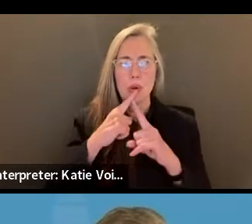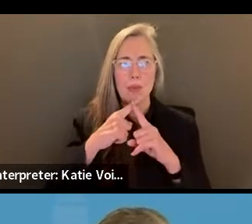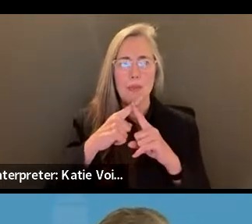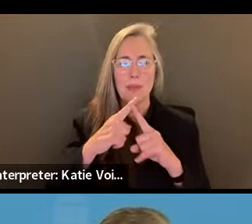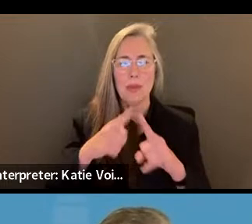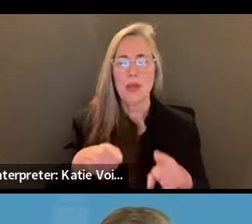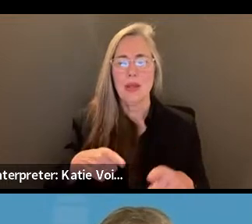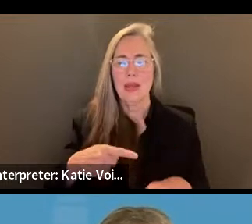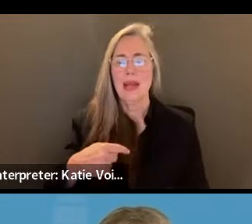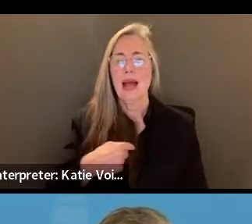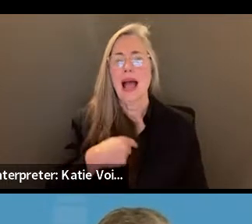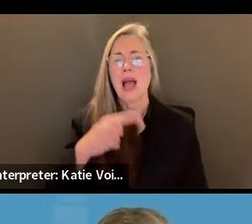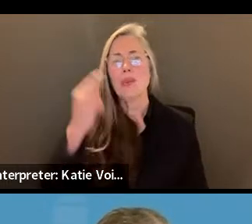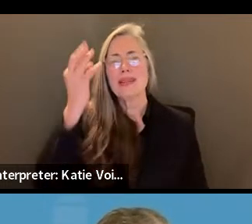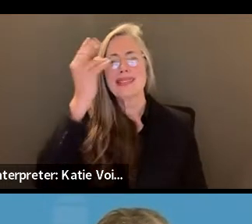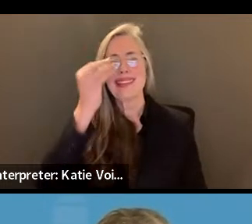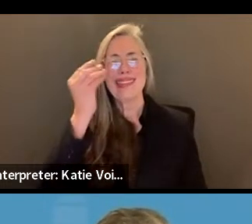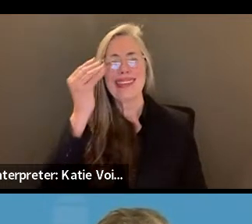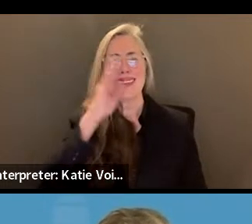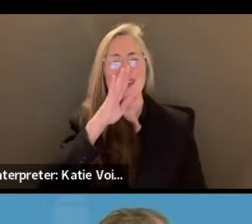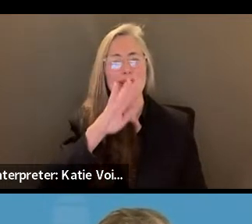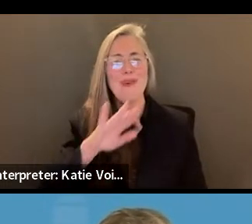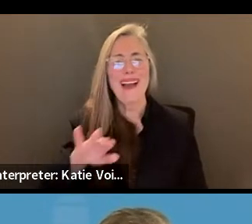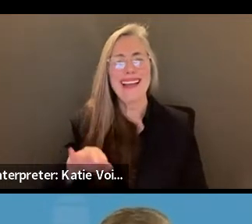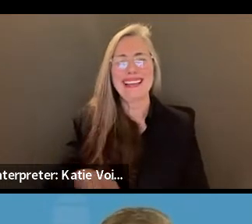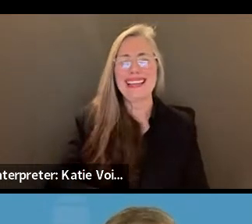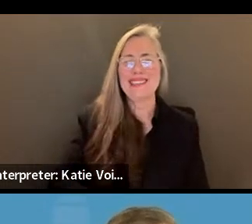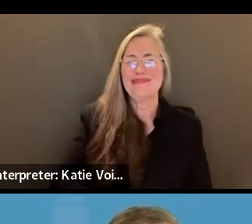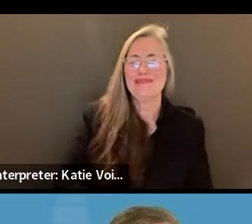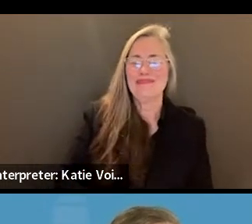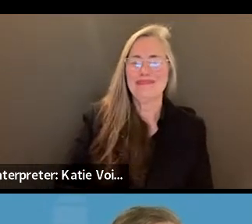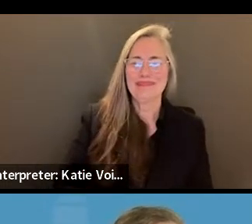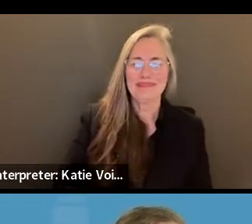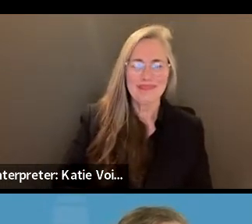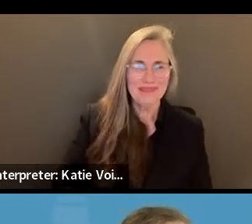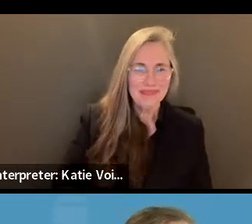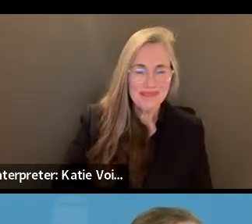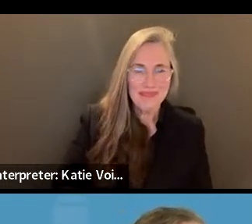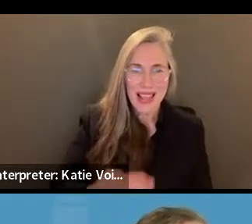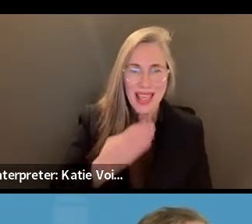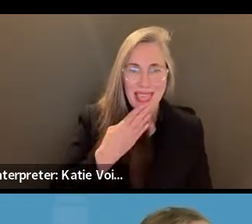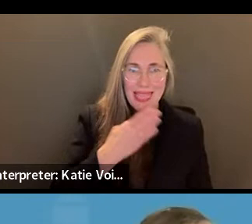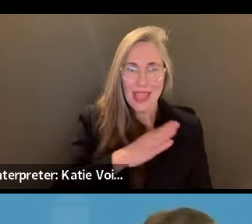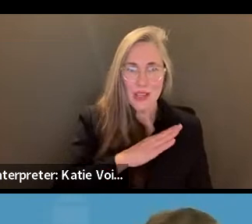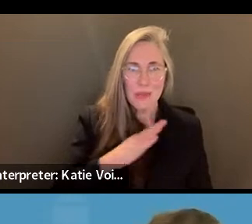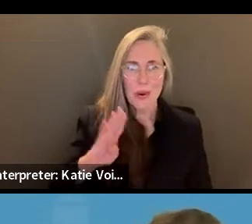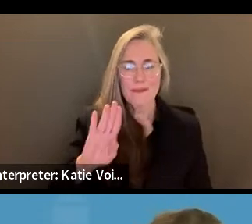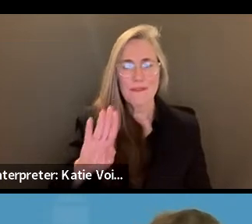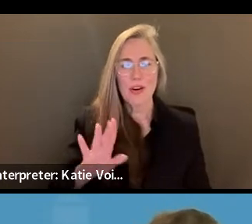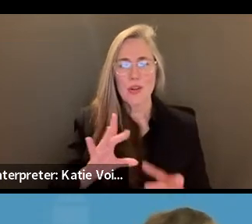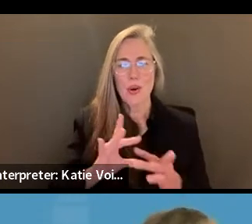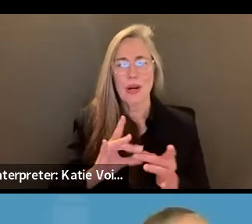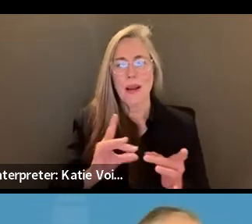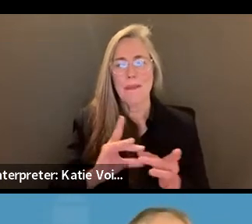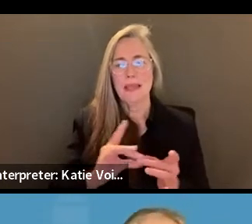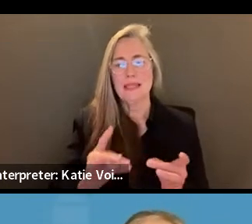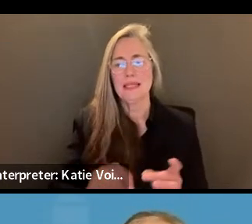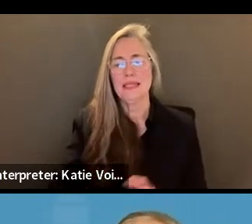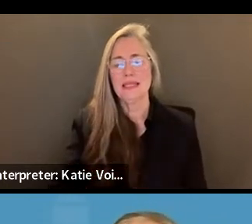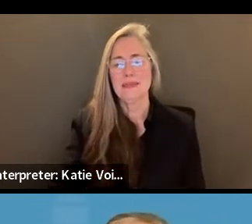Maybe because I was quietly thinking here. Thank you, board members, for your comments. I